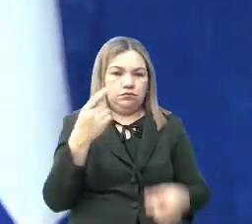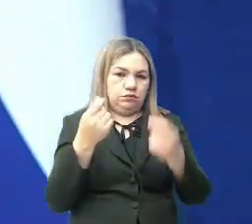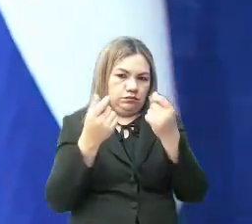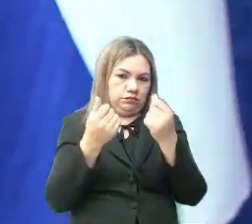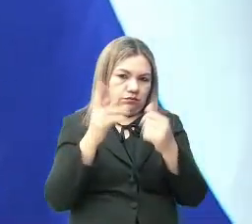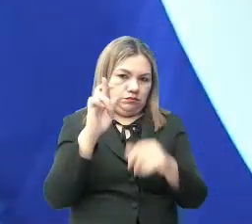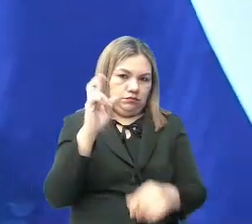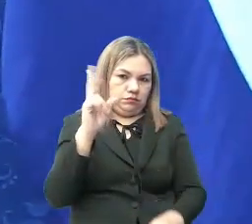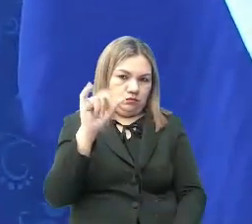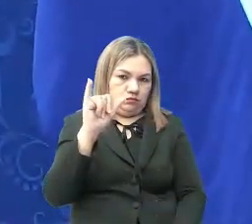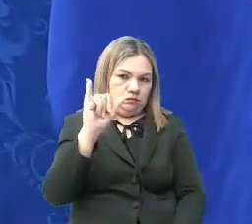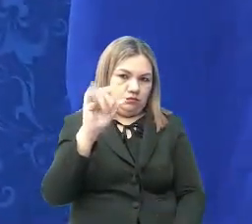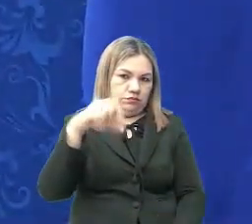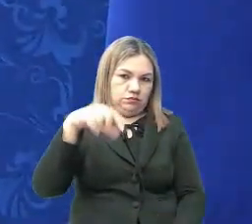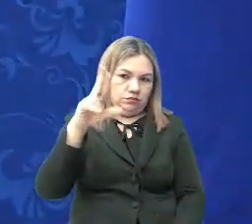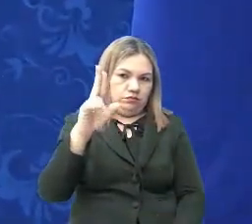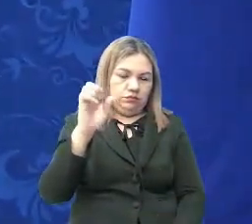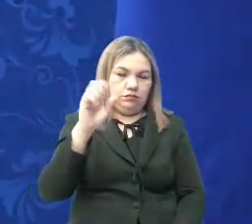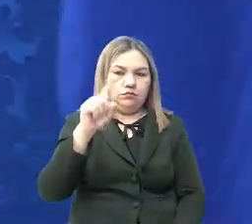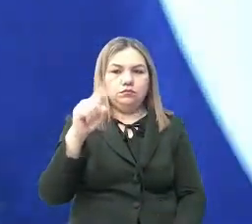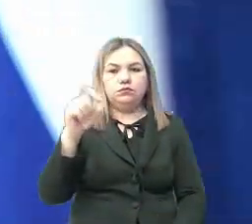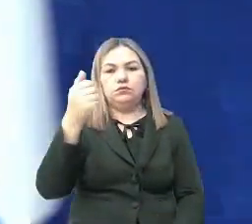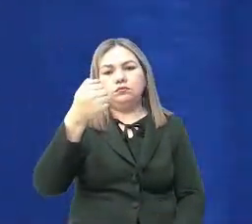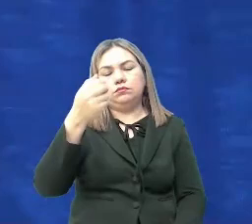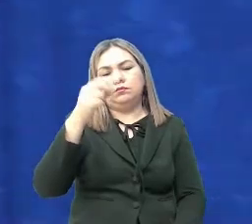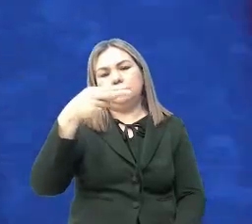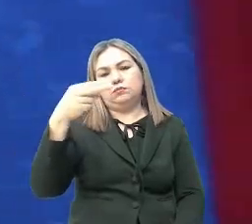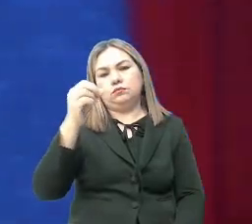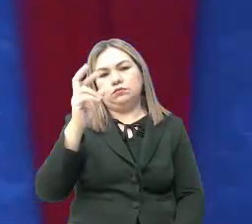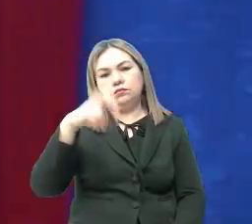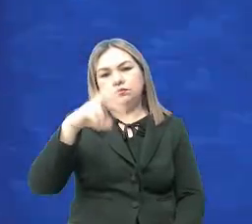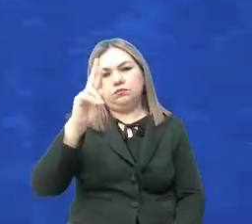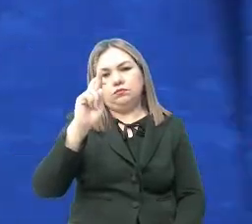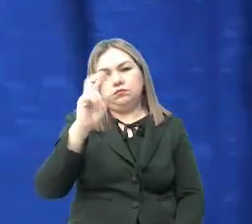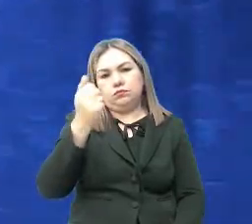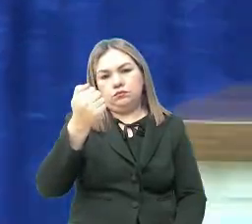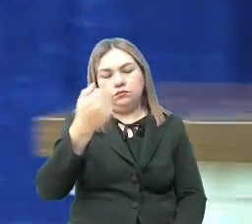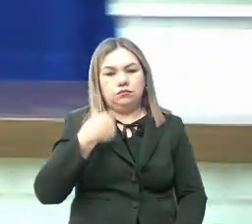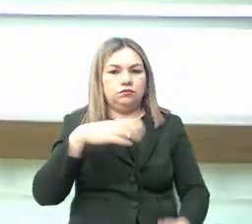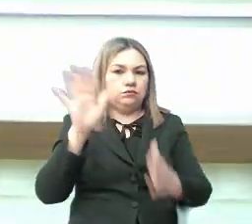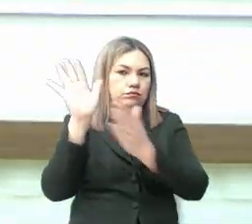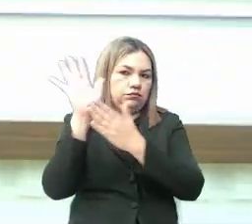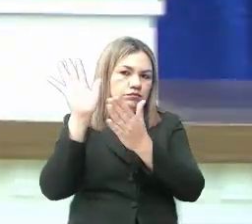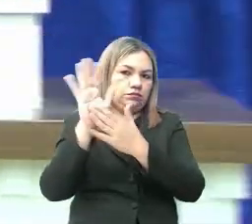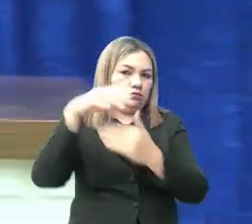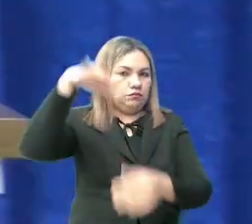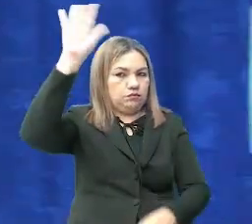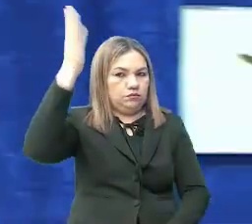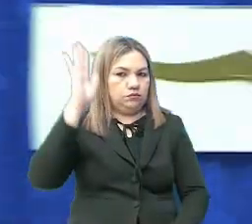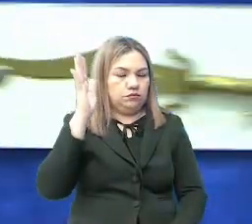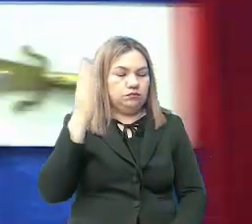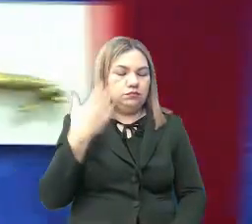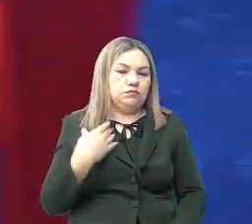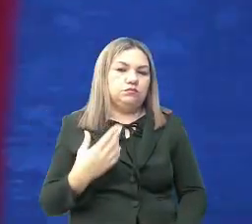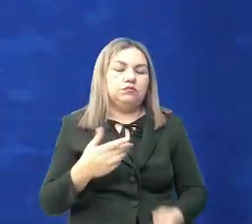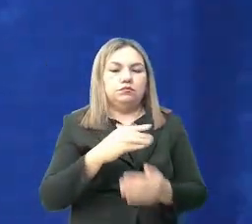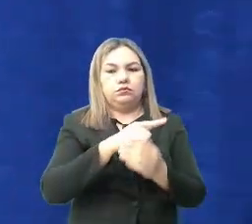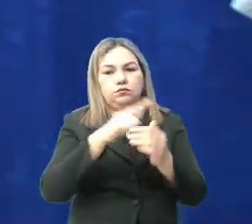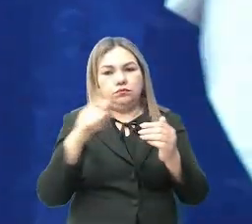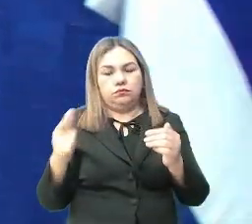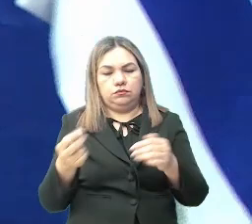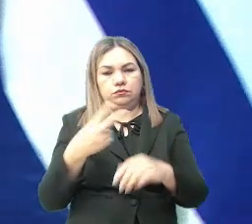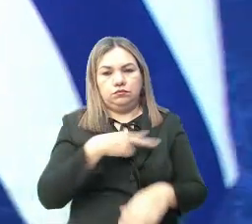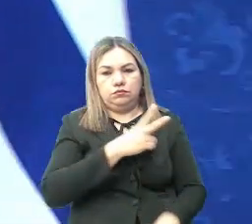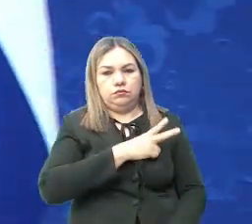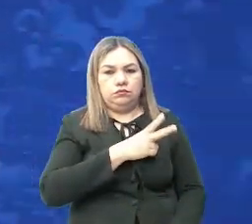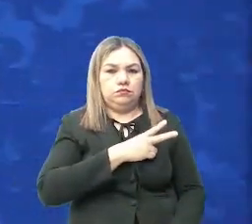honor. In the left, and there's a lot of life on the right hand. In the right hand of God, there's